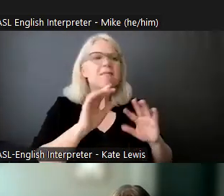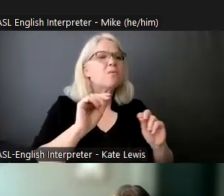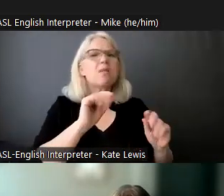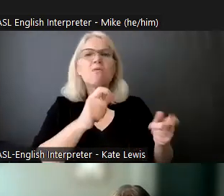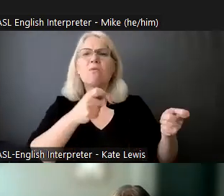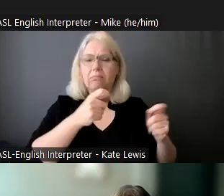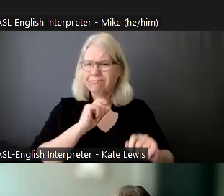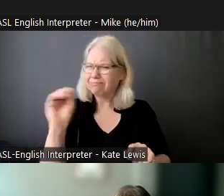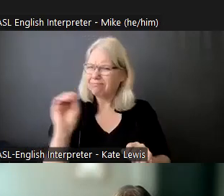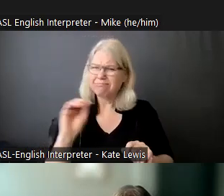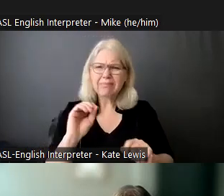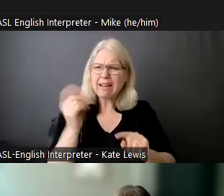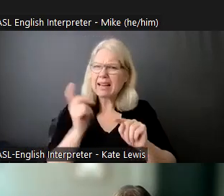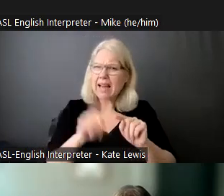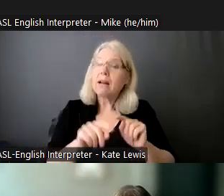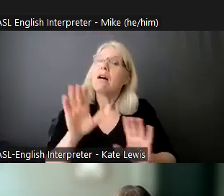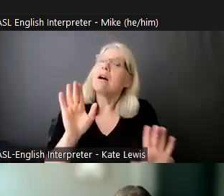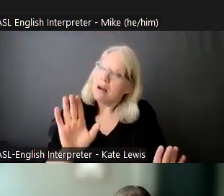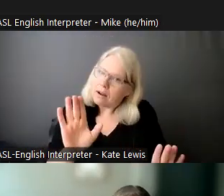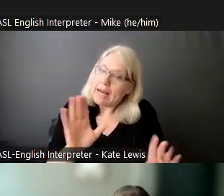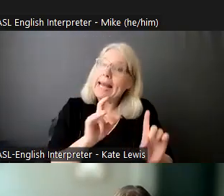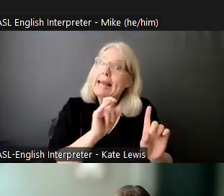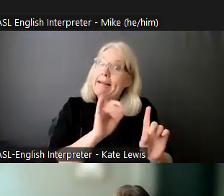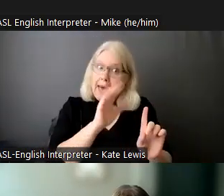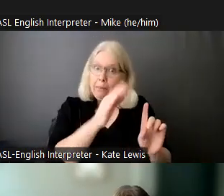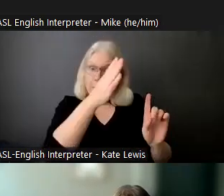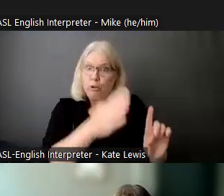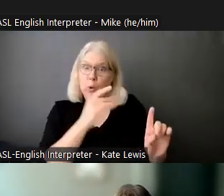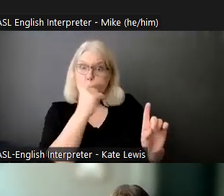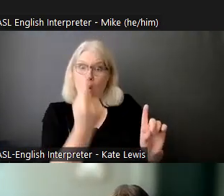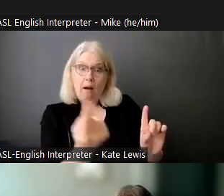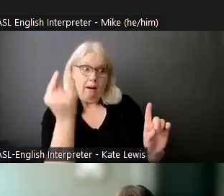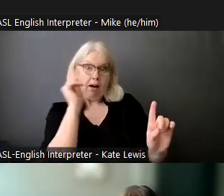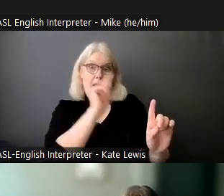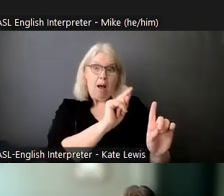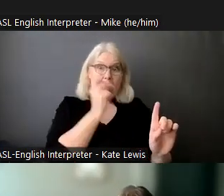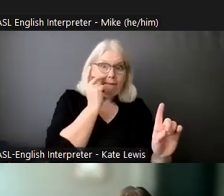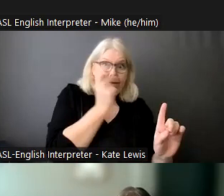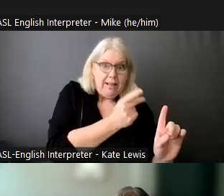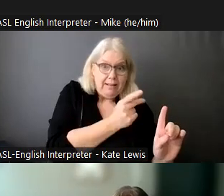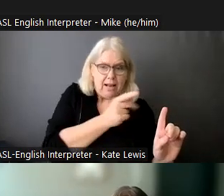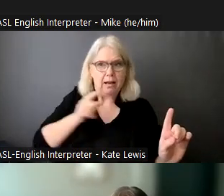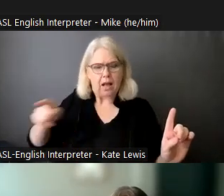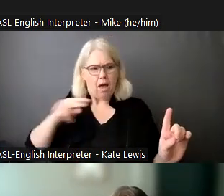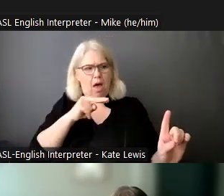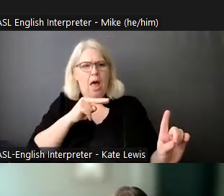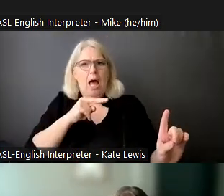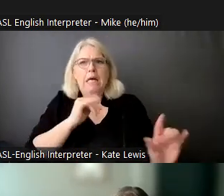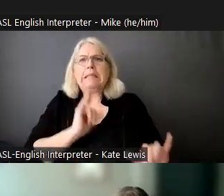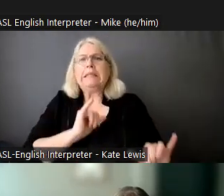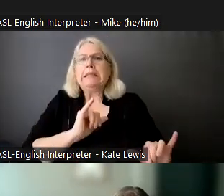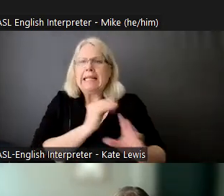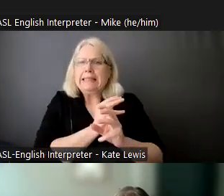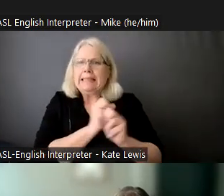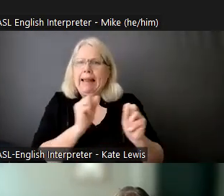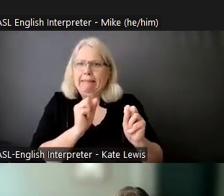imminent risk to the health or safety of the grantor. And there needs to be some evidence, right? It can't just be, we're afraid this person's going to do